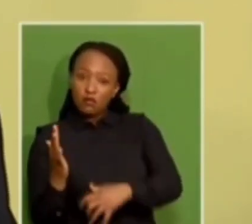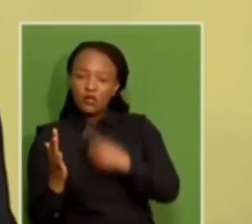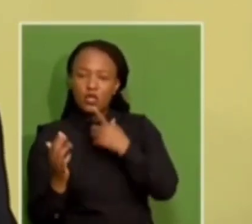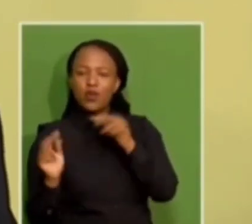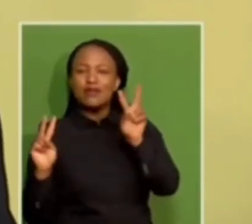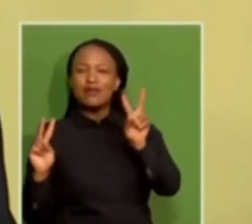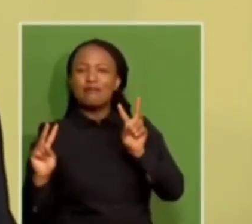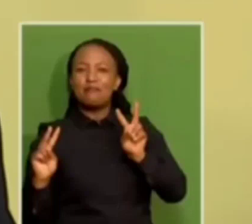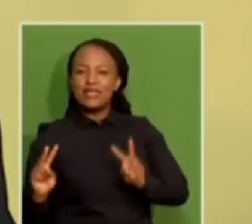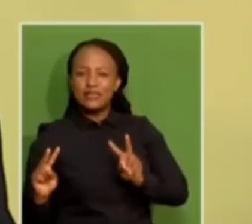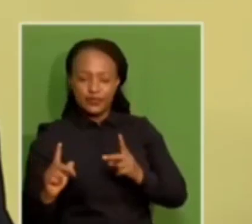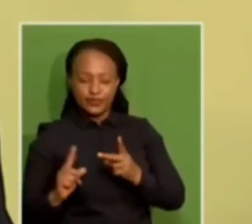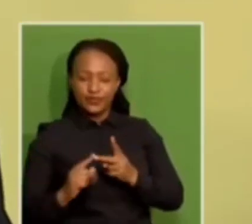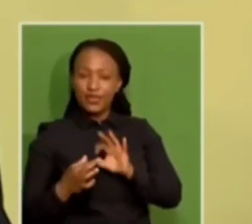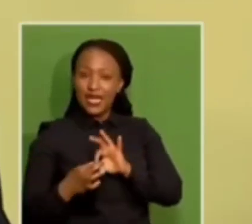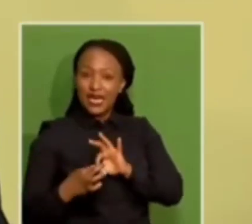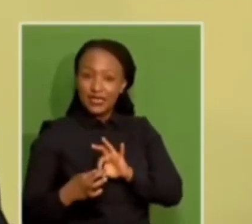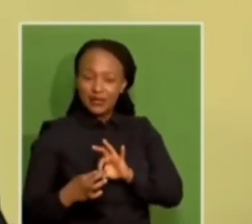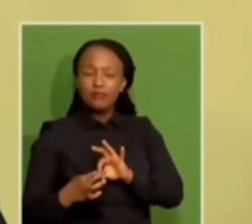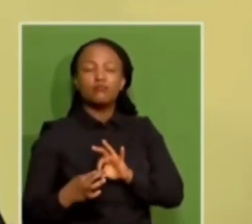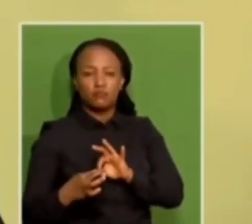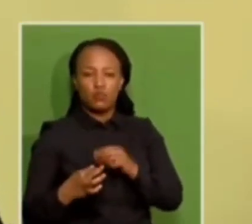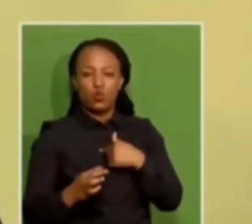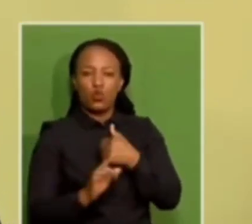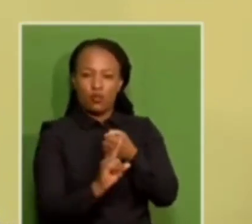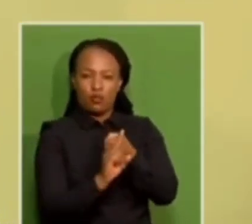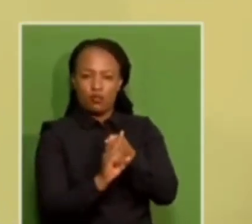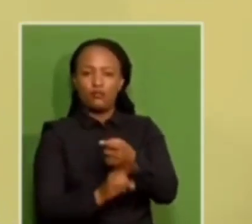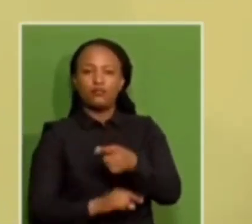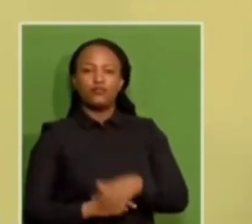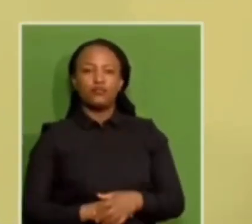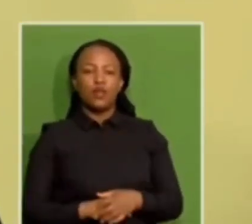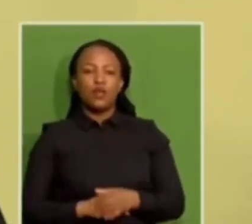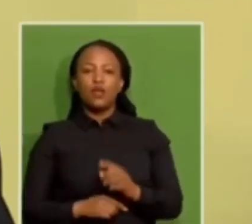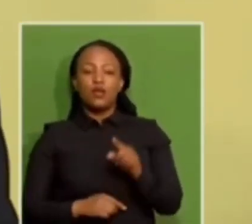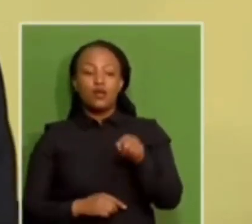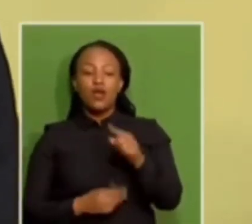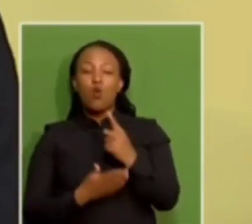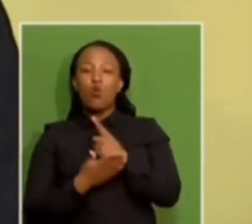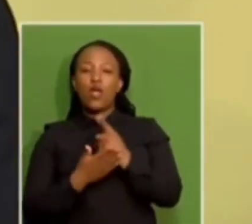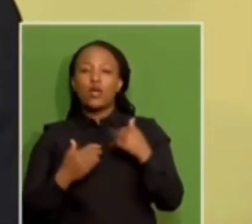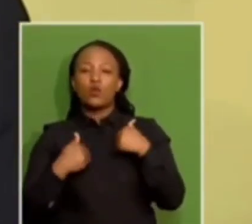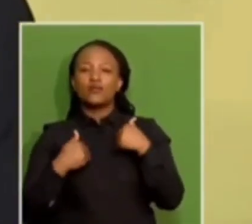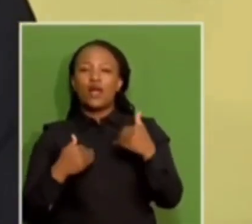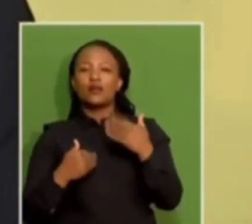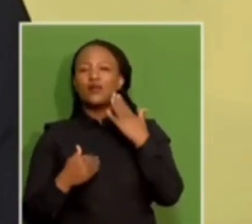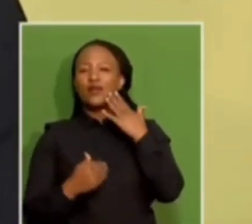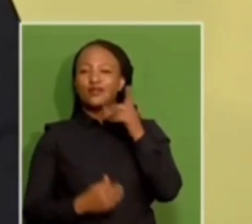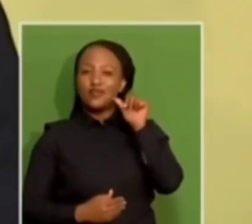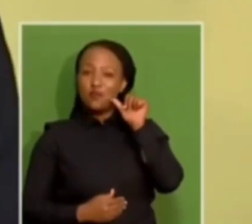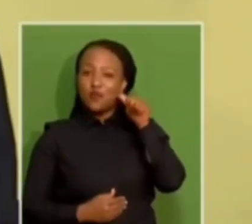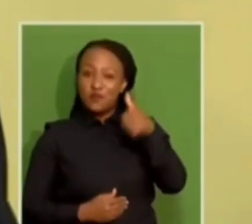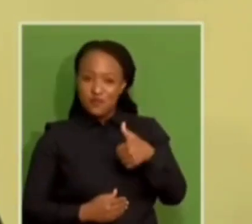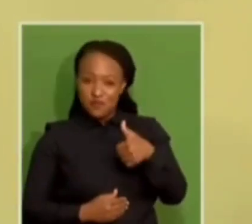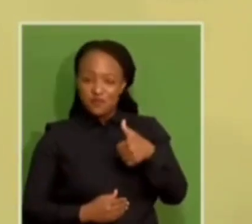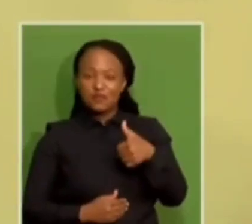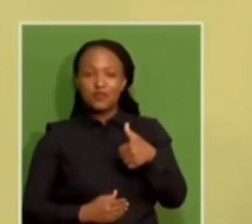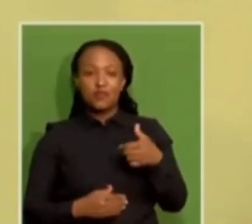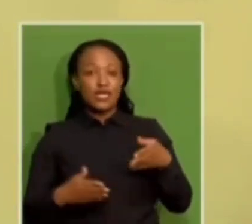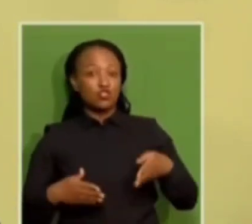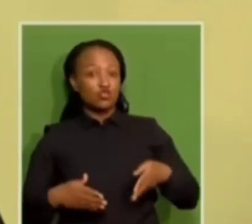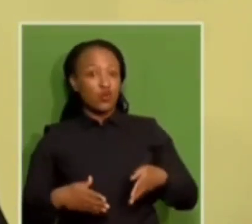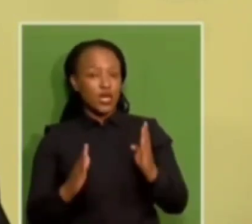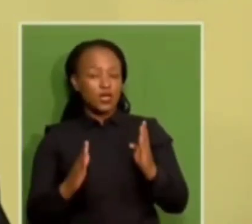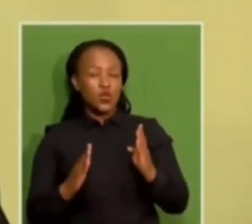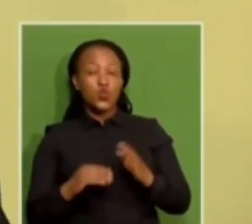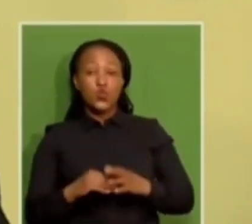that there shall be peace and friendship as the week begins tomorrow the streets of